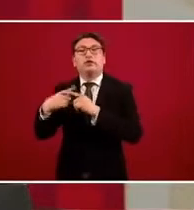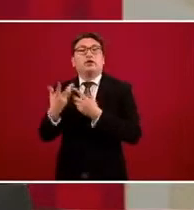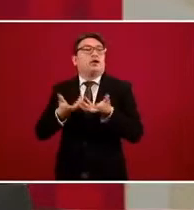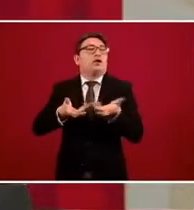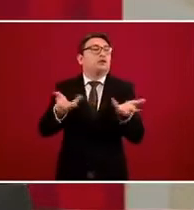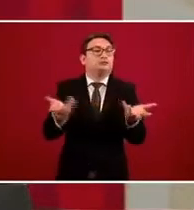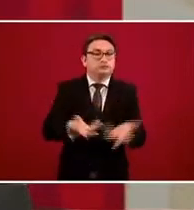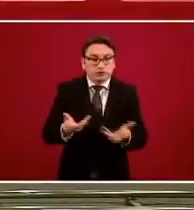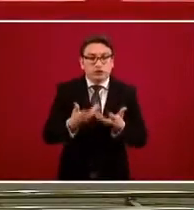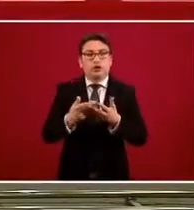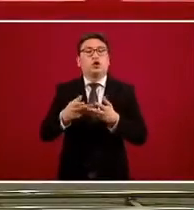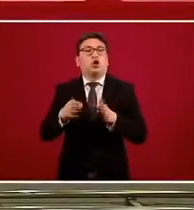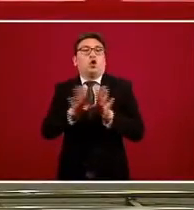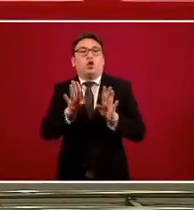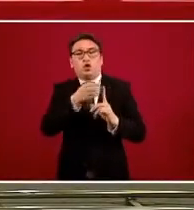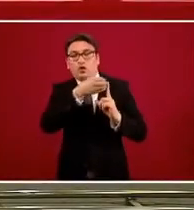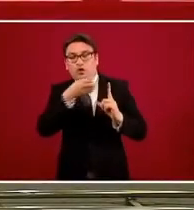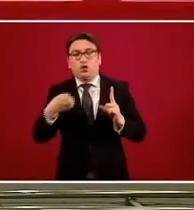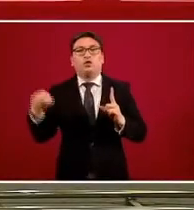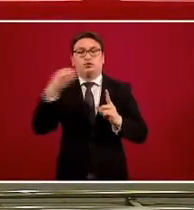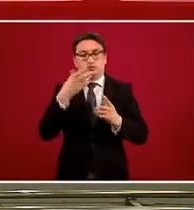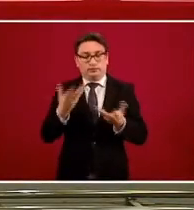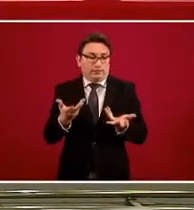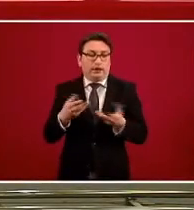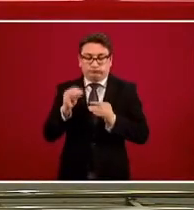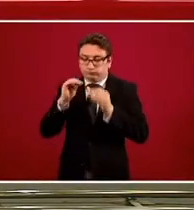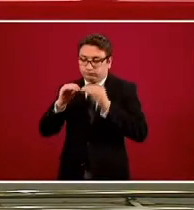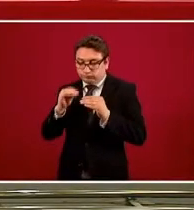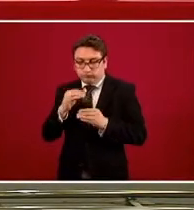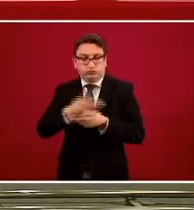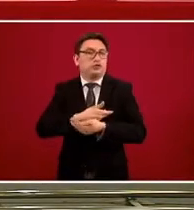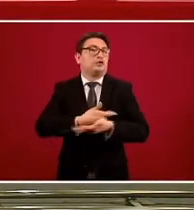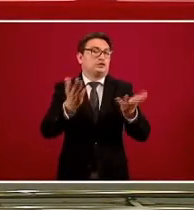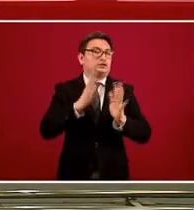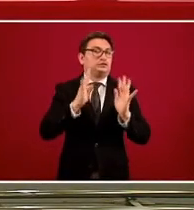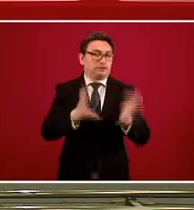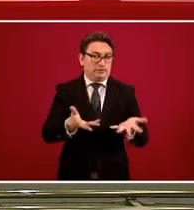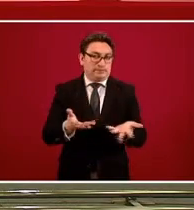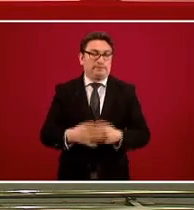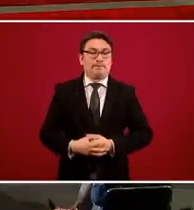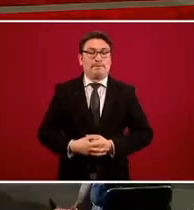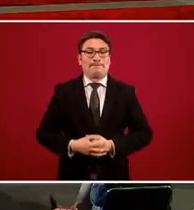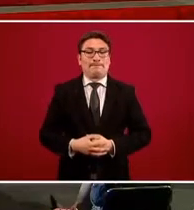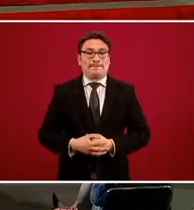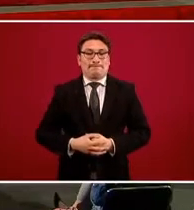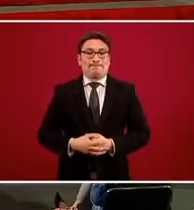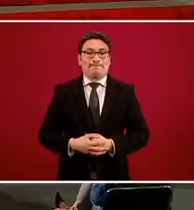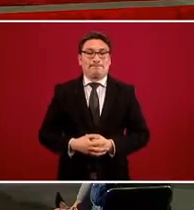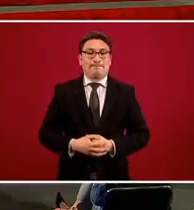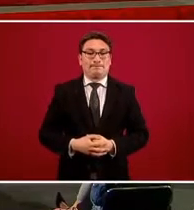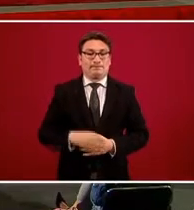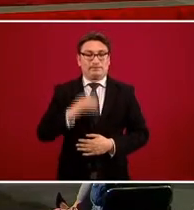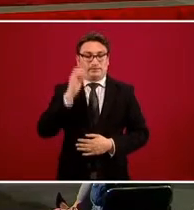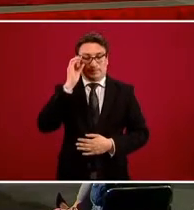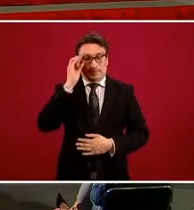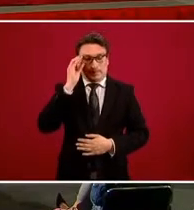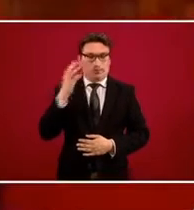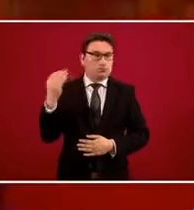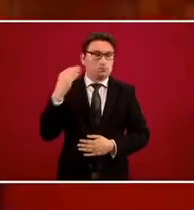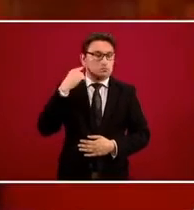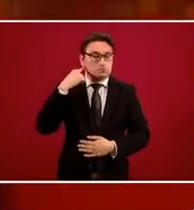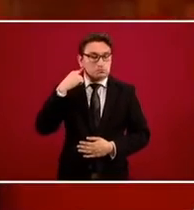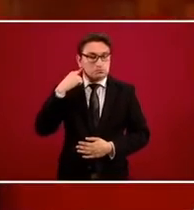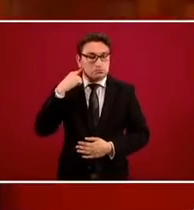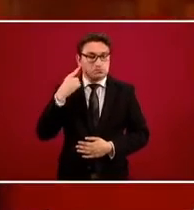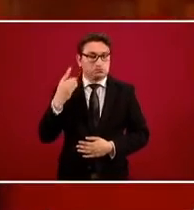etc. And each public's case has its own unique technical protocol for the prevention and control.